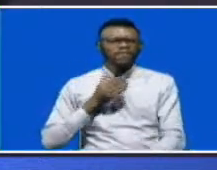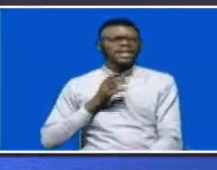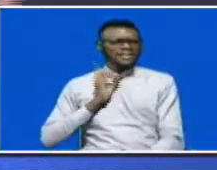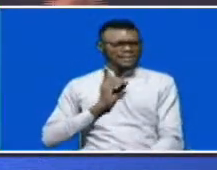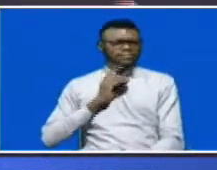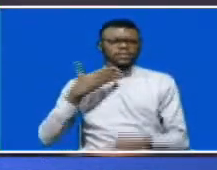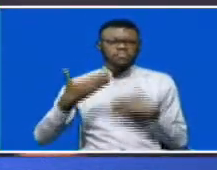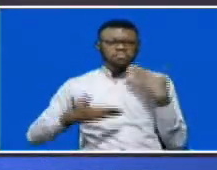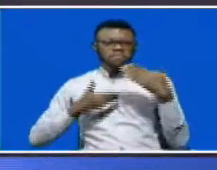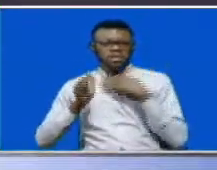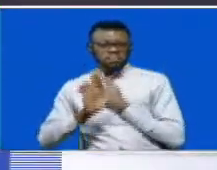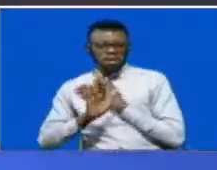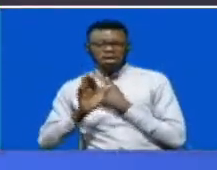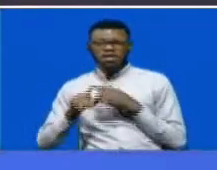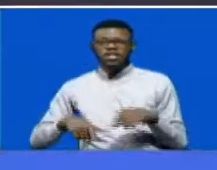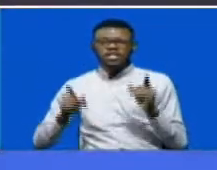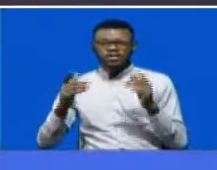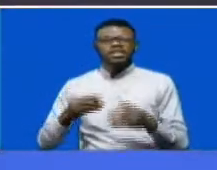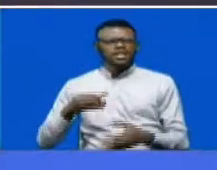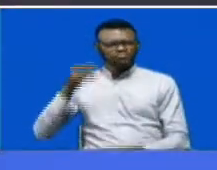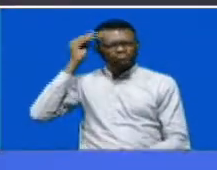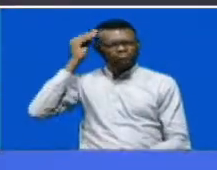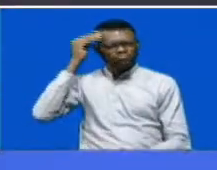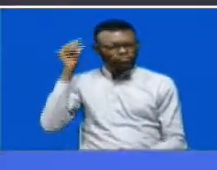himself. Nyachae is somebody who was schooled